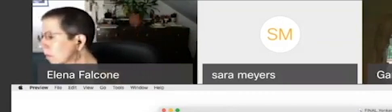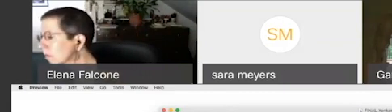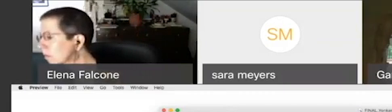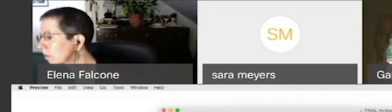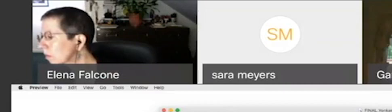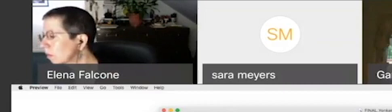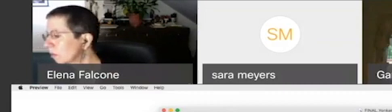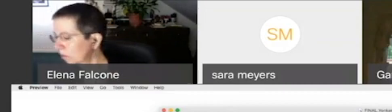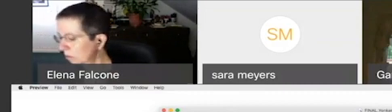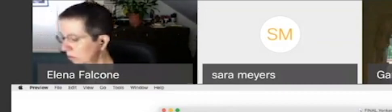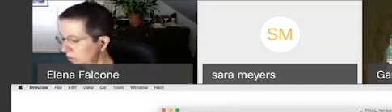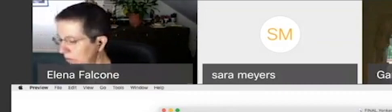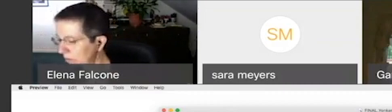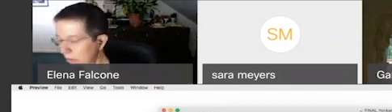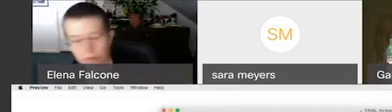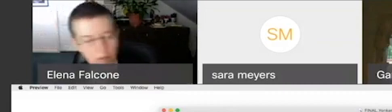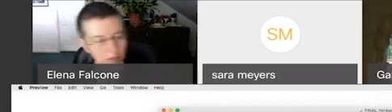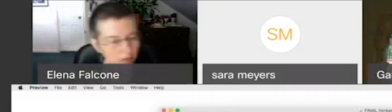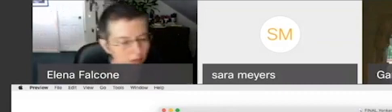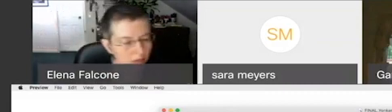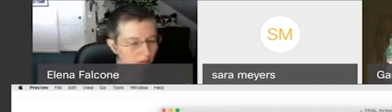is in place,